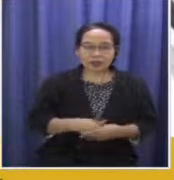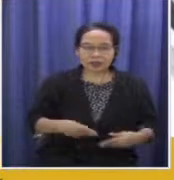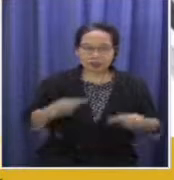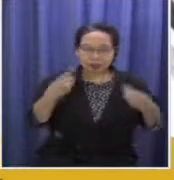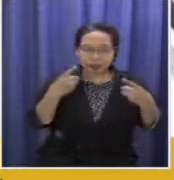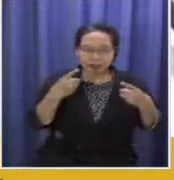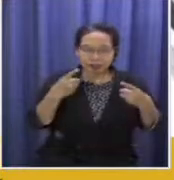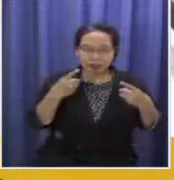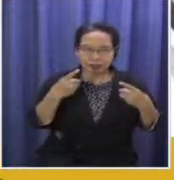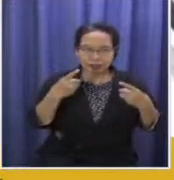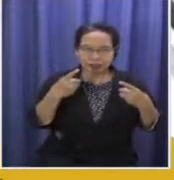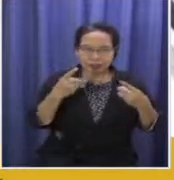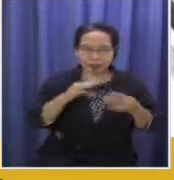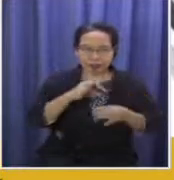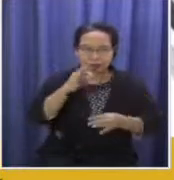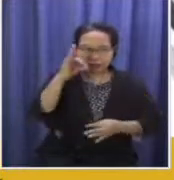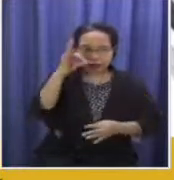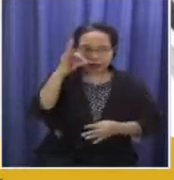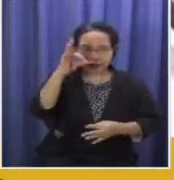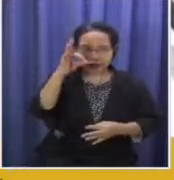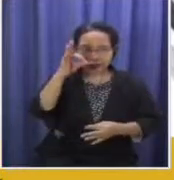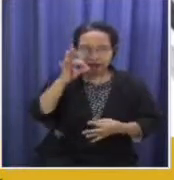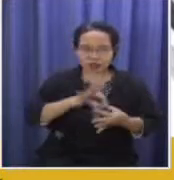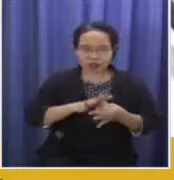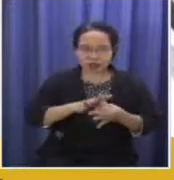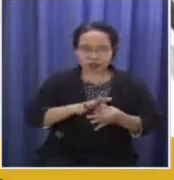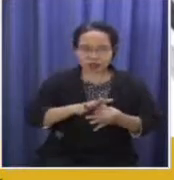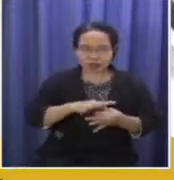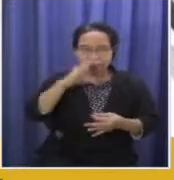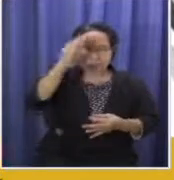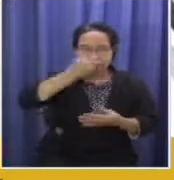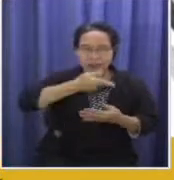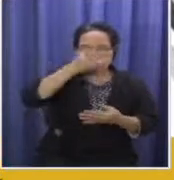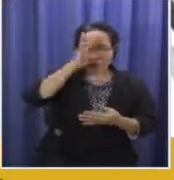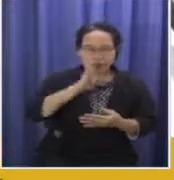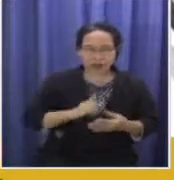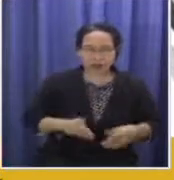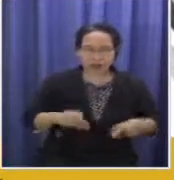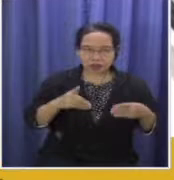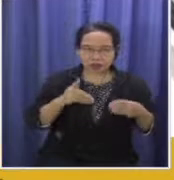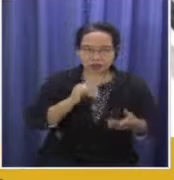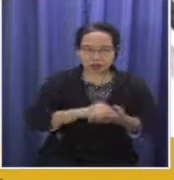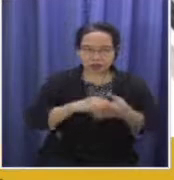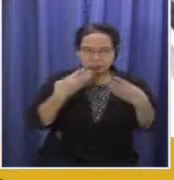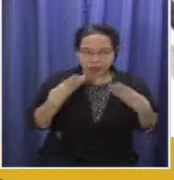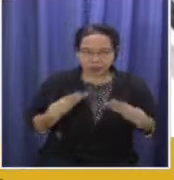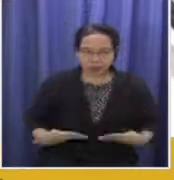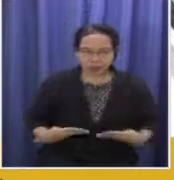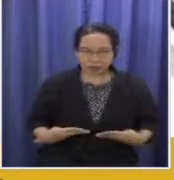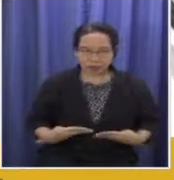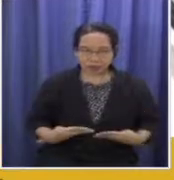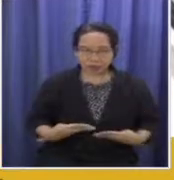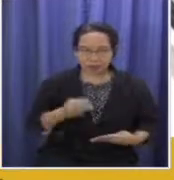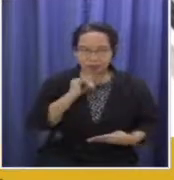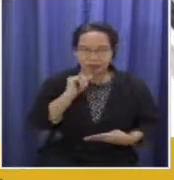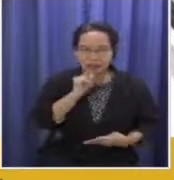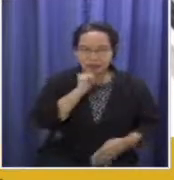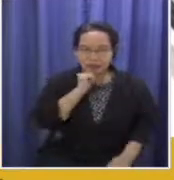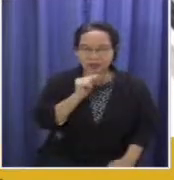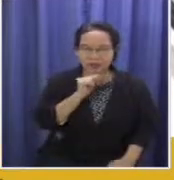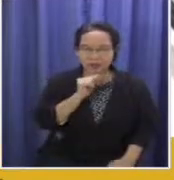dwelt, the spirit of the Son of God dwelt in that body is